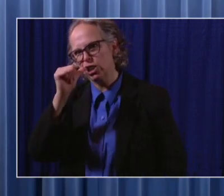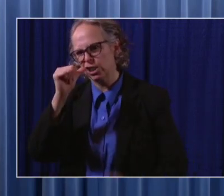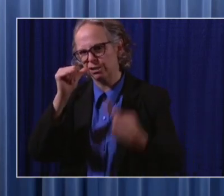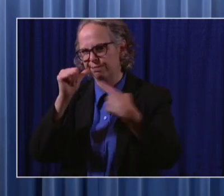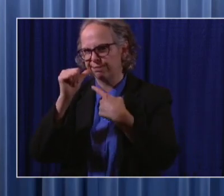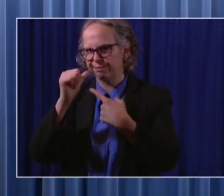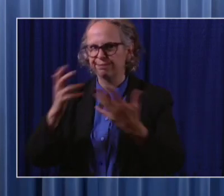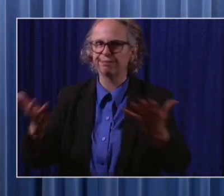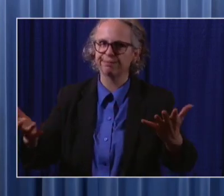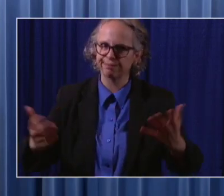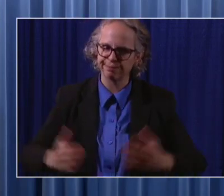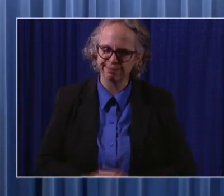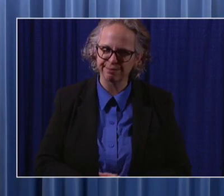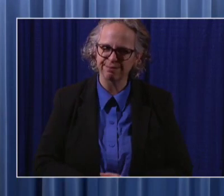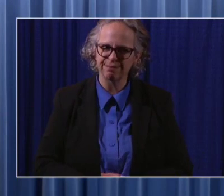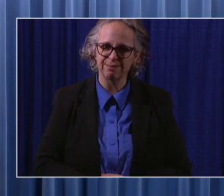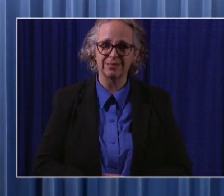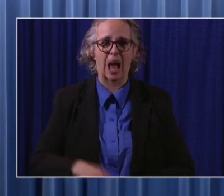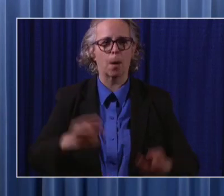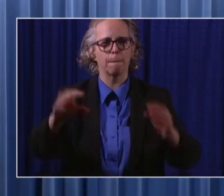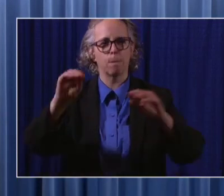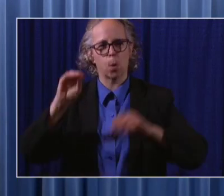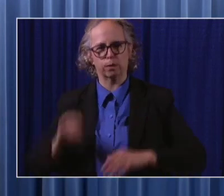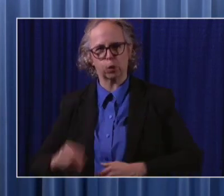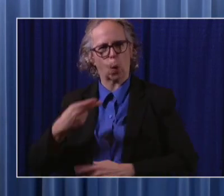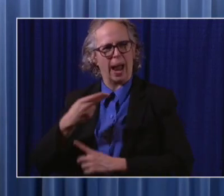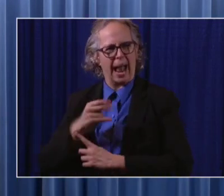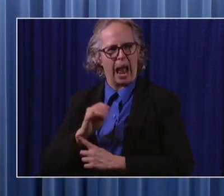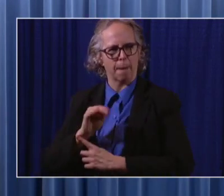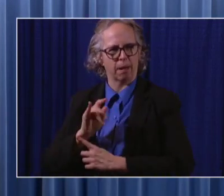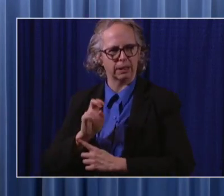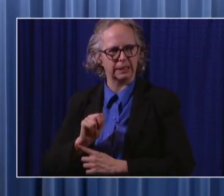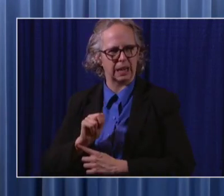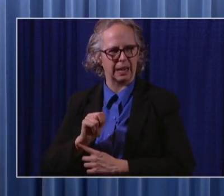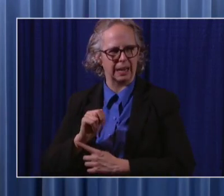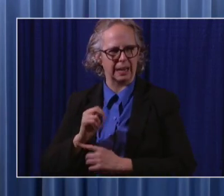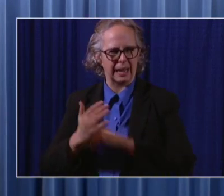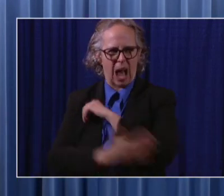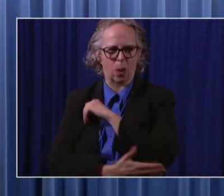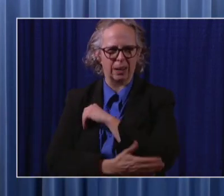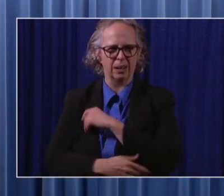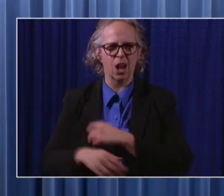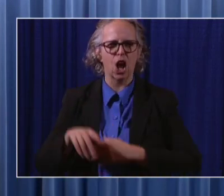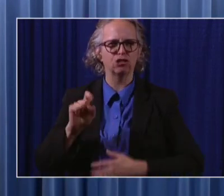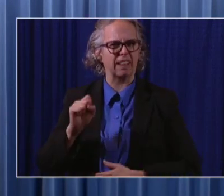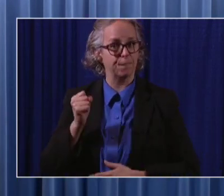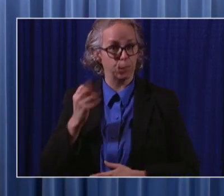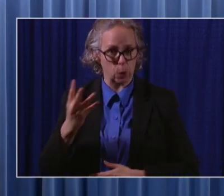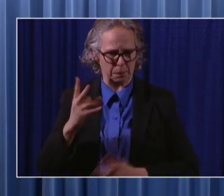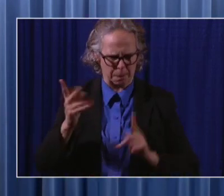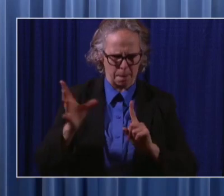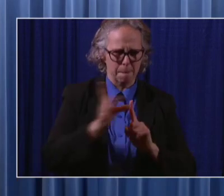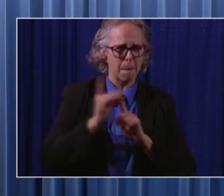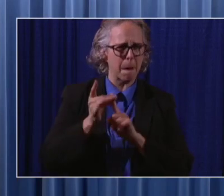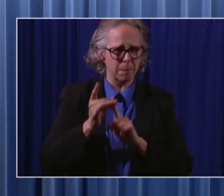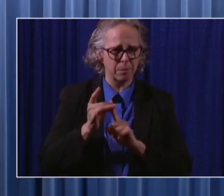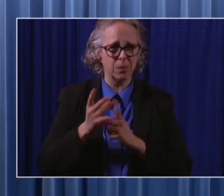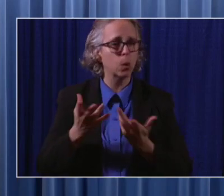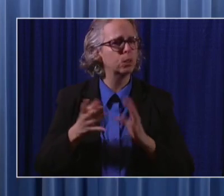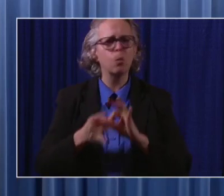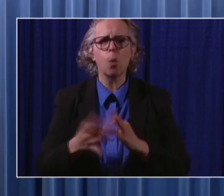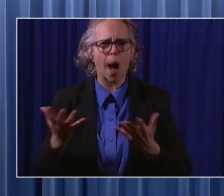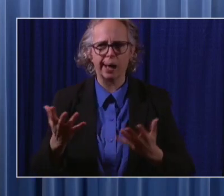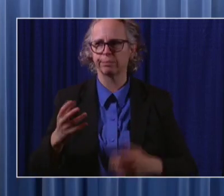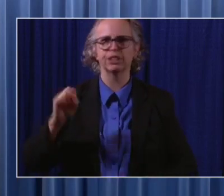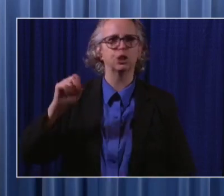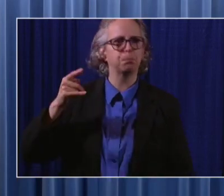per 100,000. They are again down, which is good news. Outbreaks in Hamilton County are linked to youth sports, workplaces, and long-term